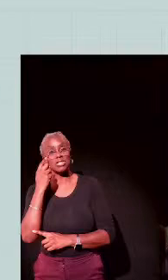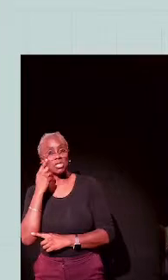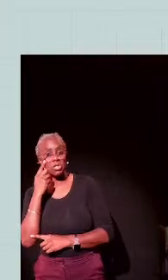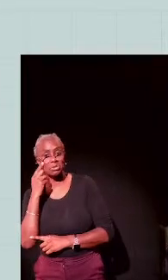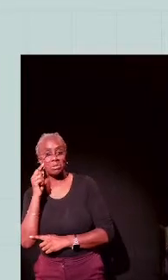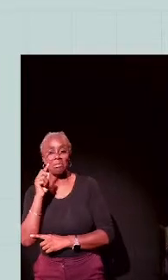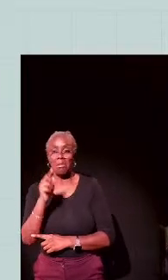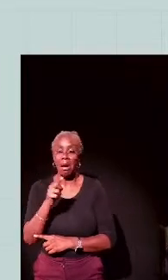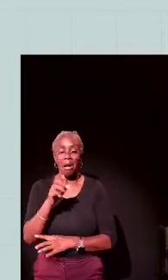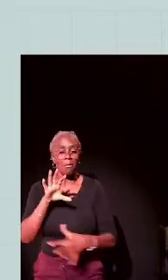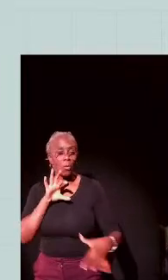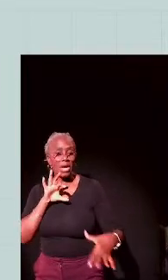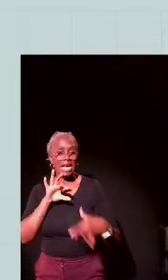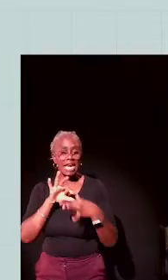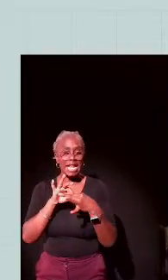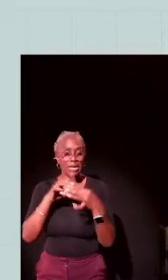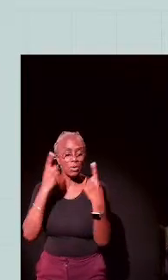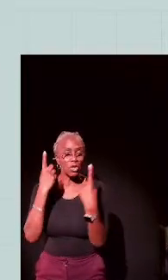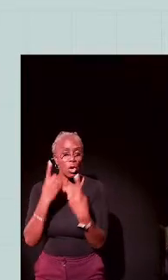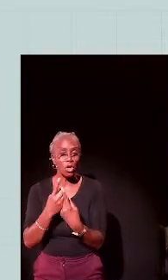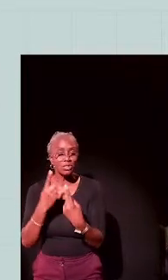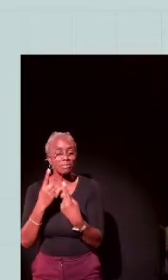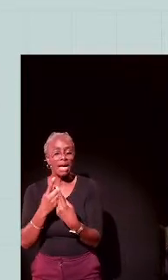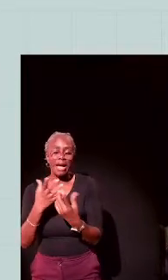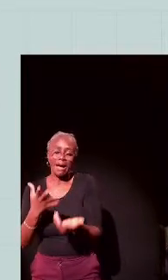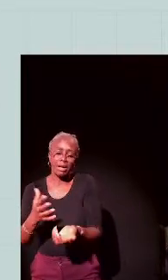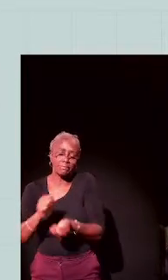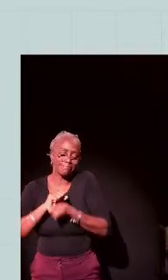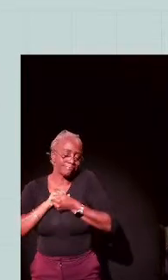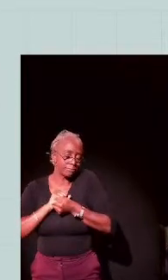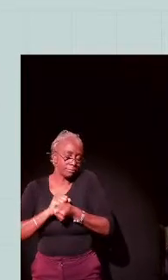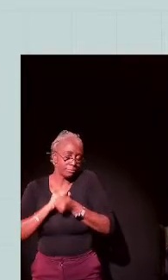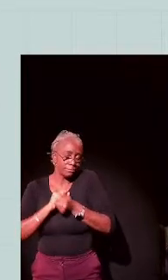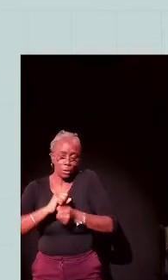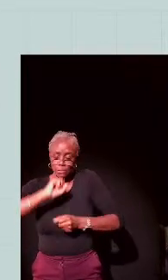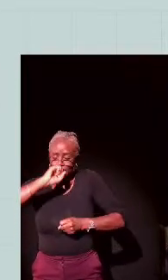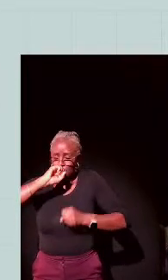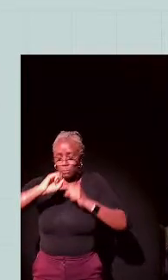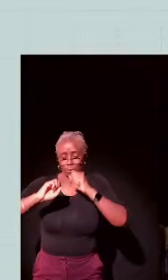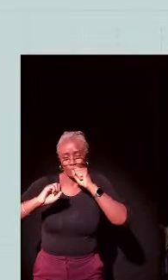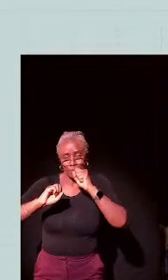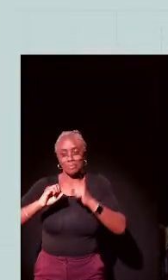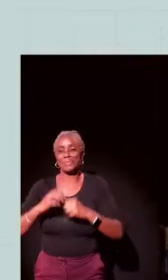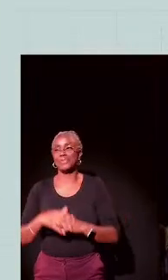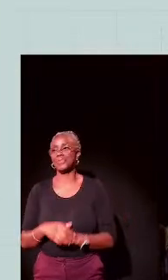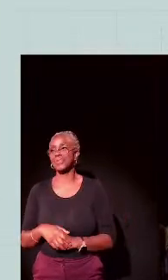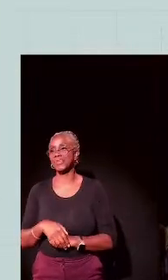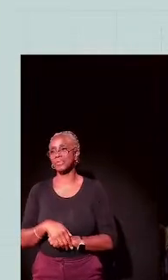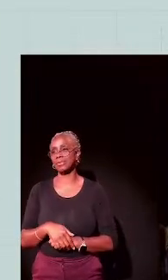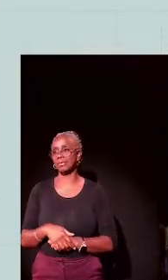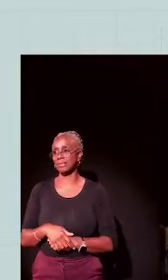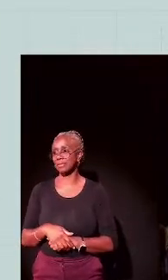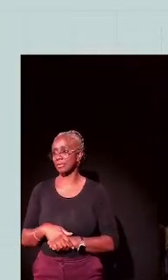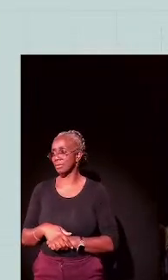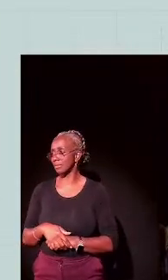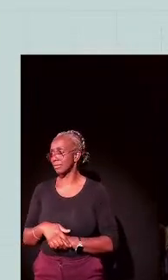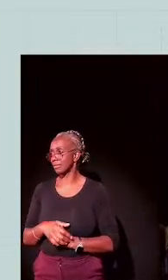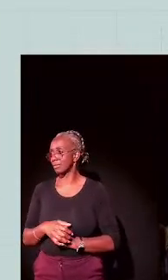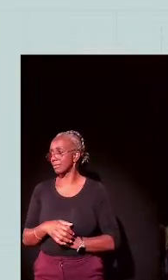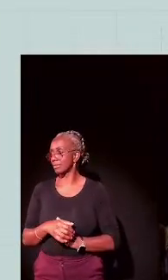to associate with an object, and that had some sort of sentimental value when you were playing music or something like